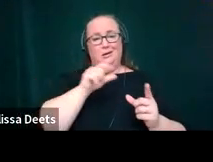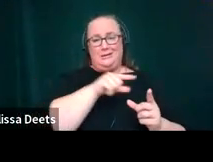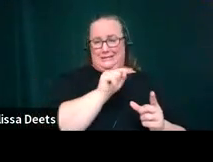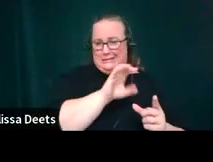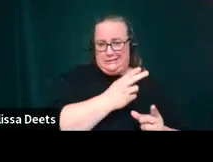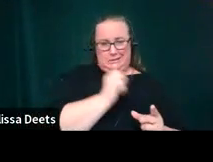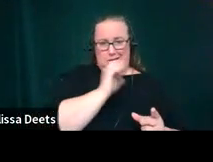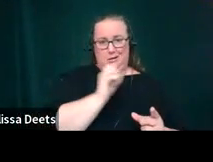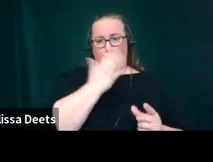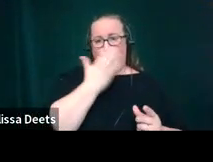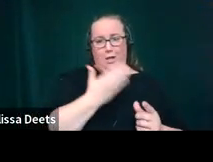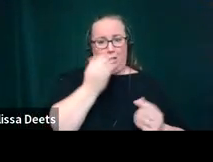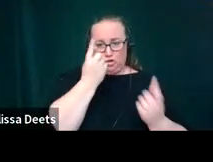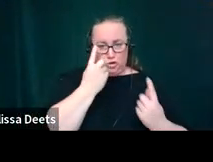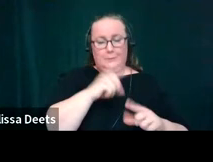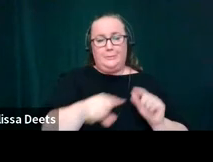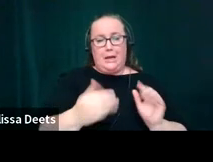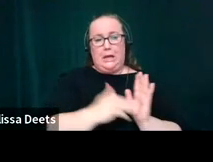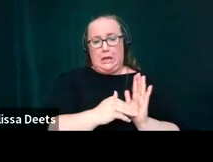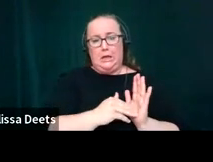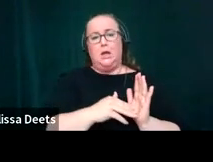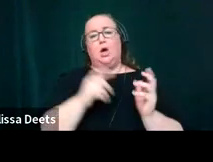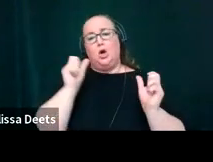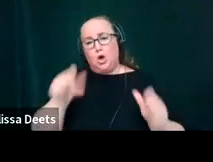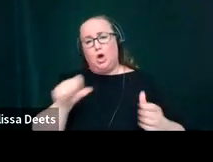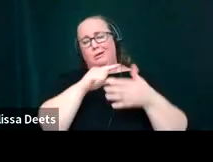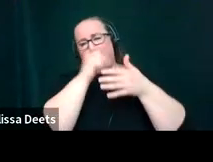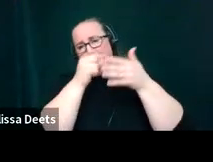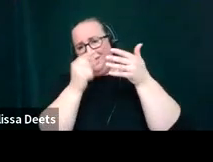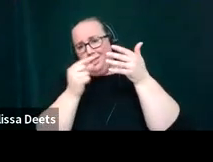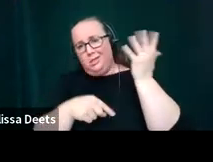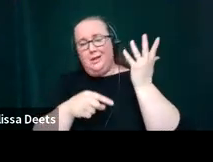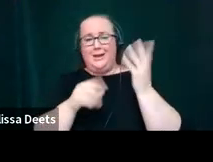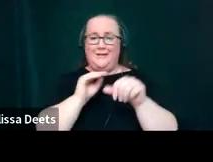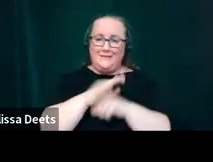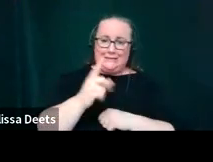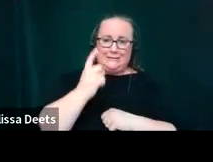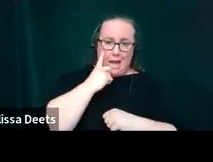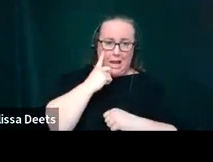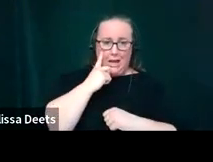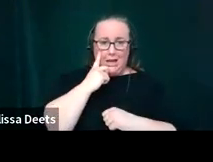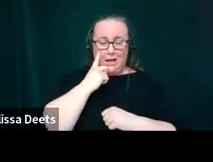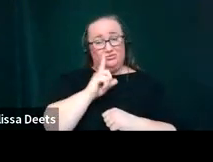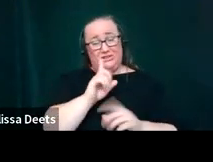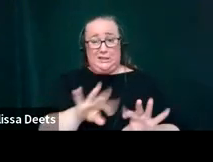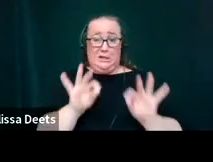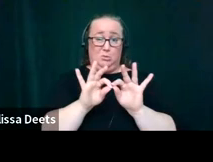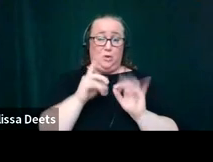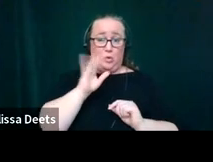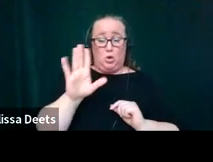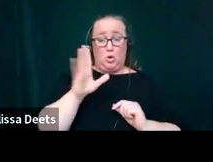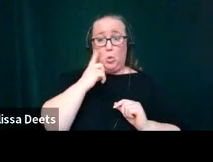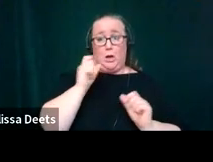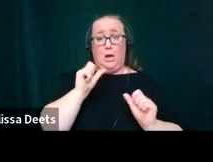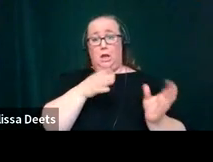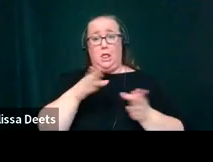cannabinoid receptors are in the ciliary body, trabecular meshwork, Schlemm's canal, all these parts of the eye that are important in glaucoma pathogenesis,